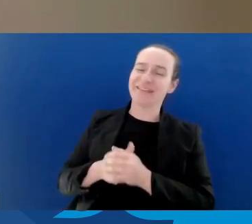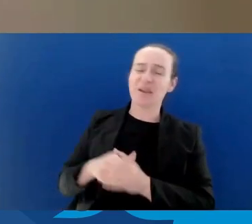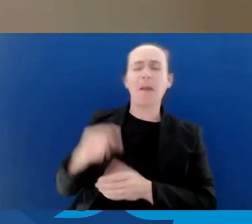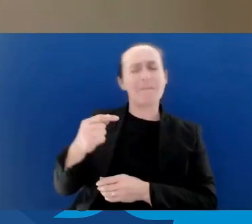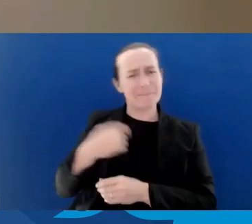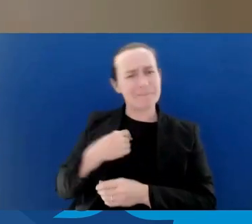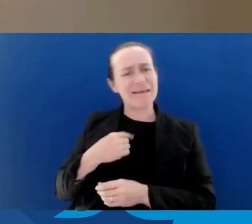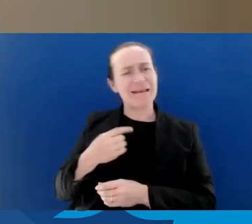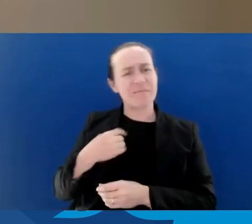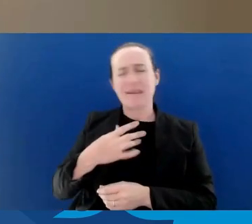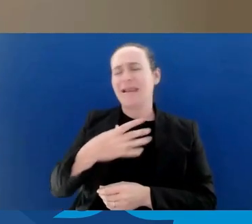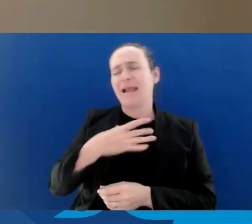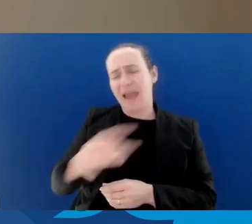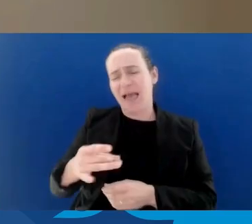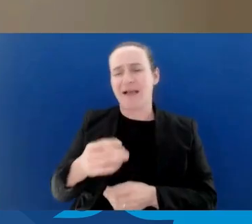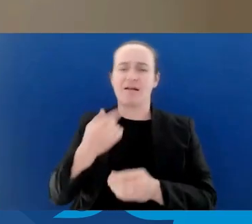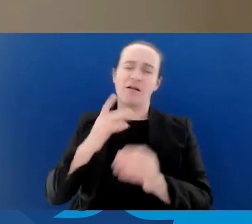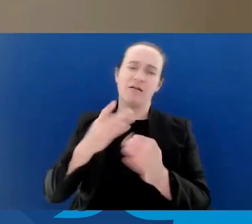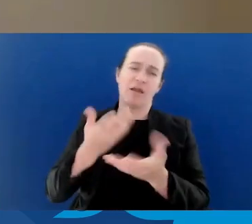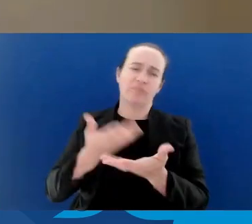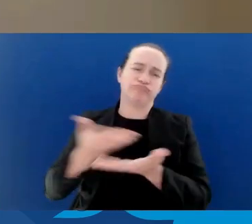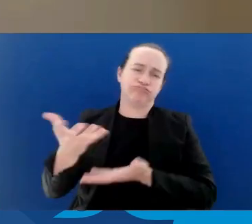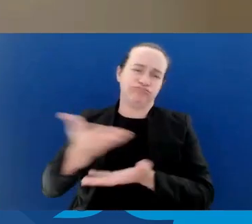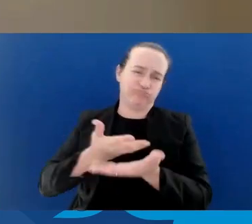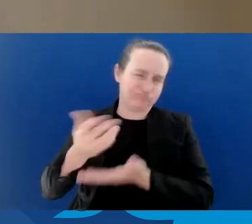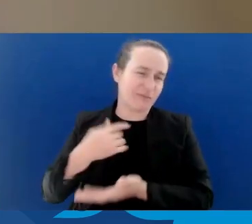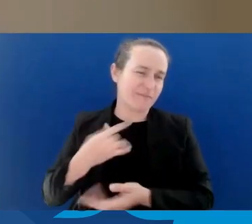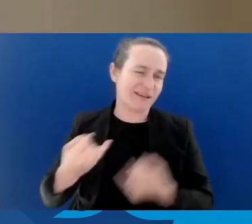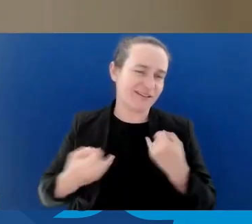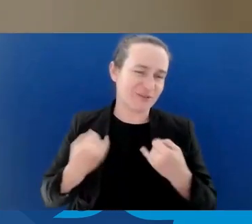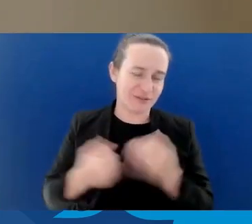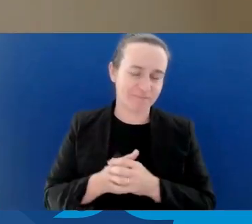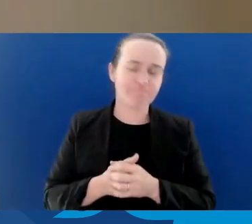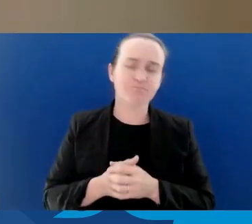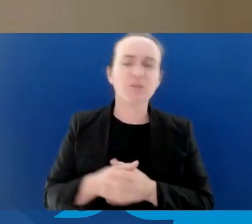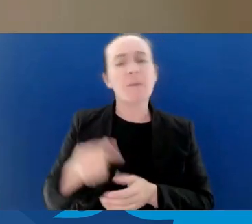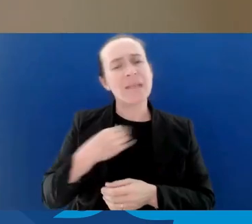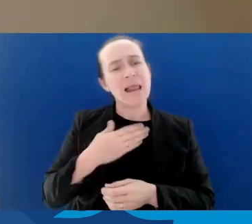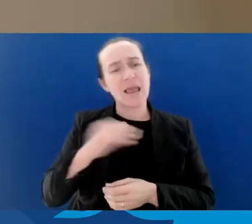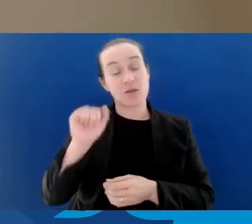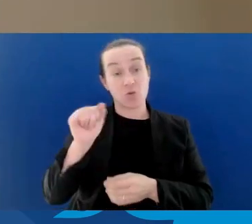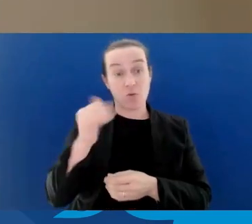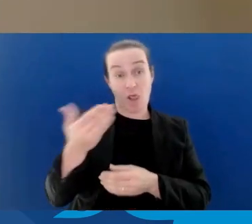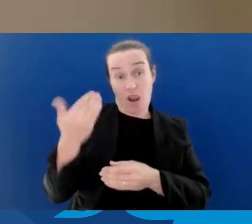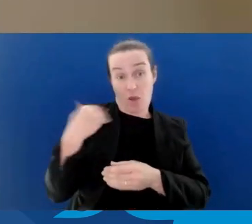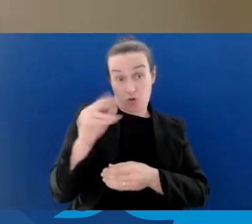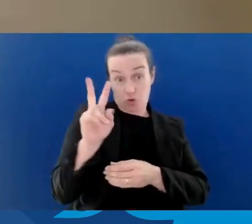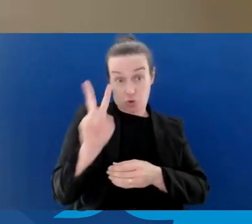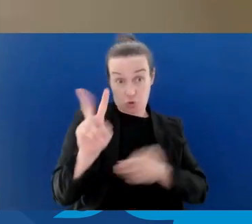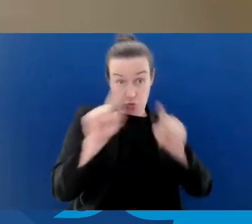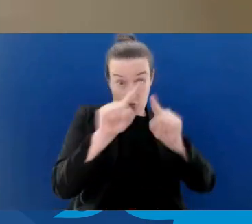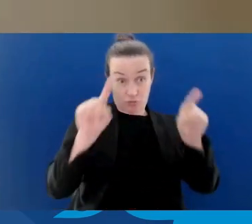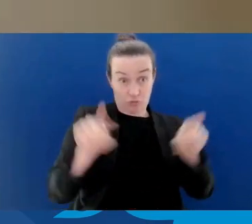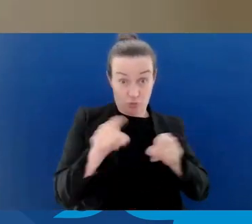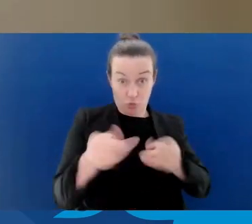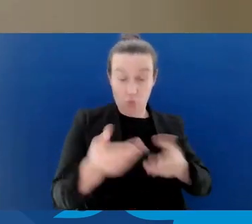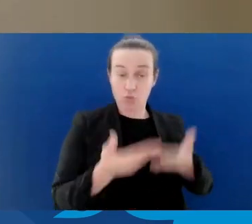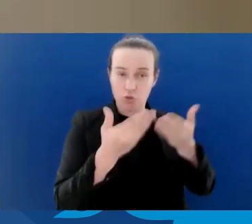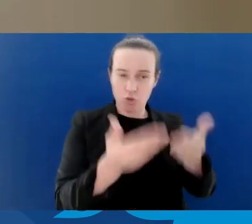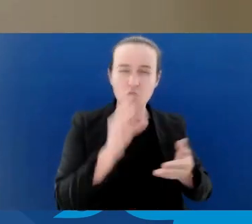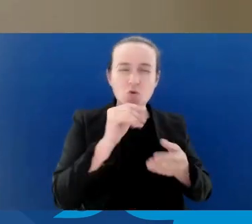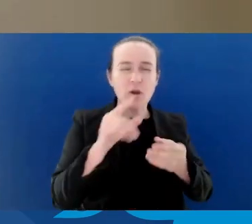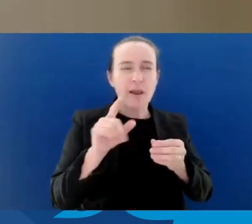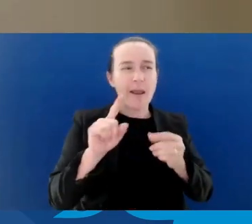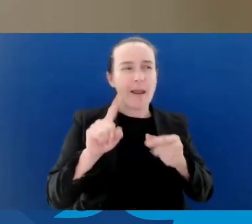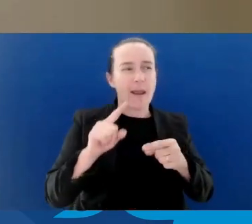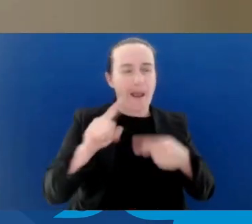for a conversation. I think that, I particularly liked your last two slides that talked about sustainability and that talked about value